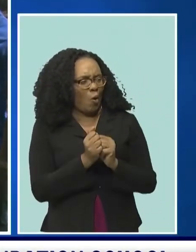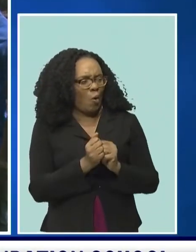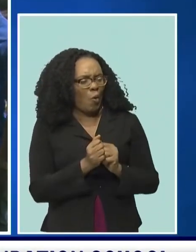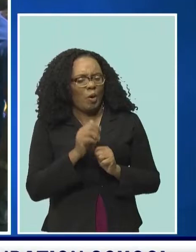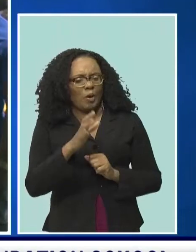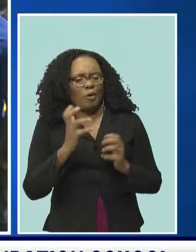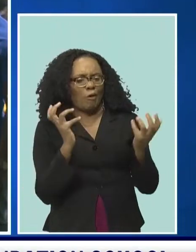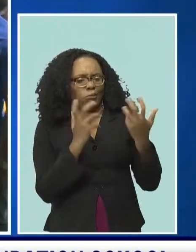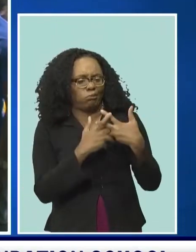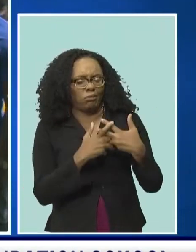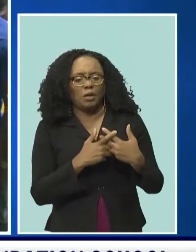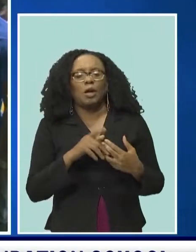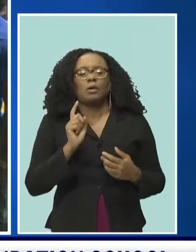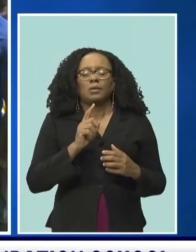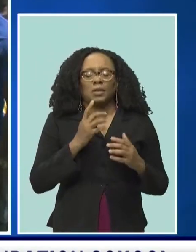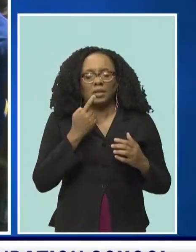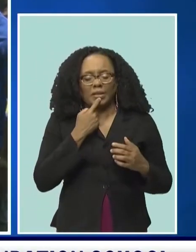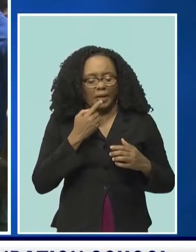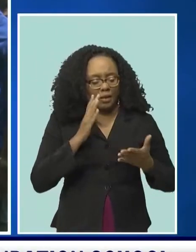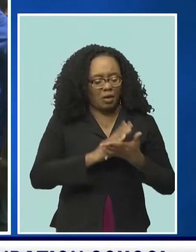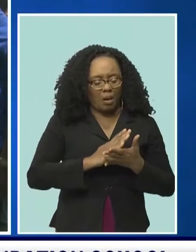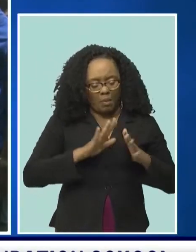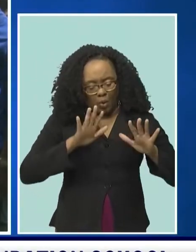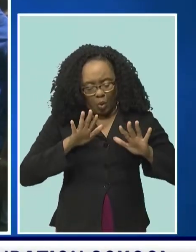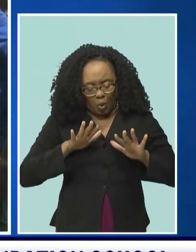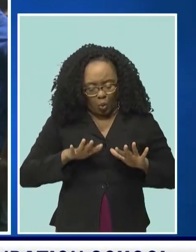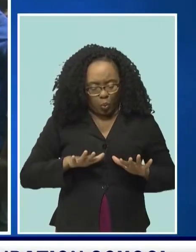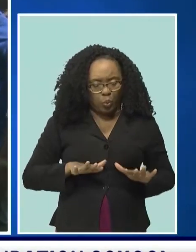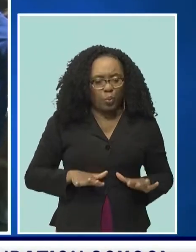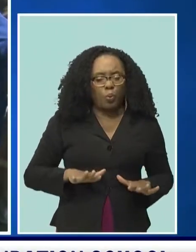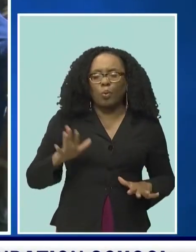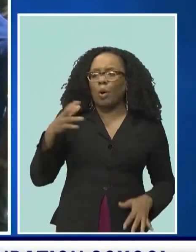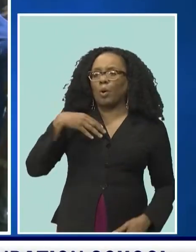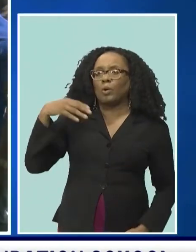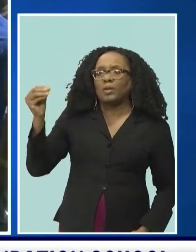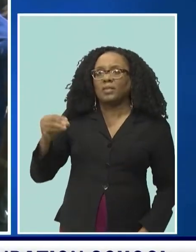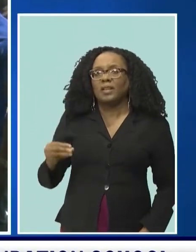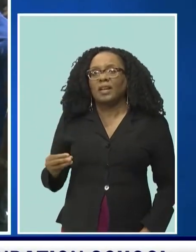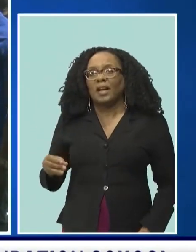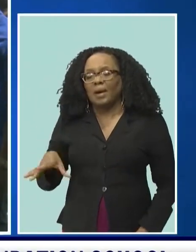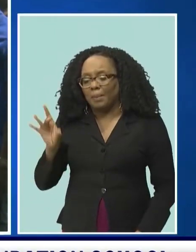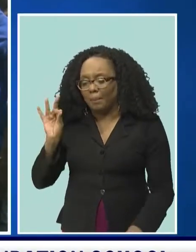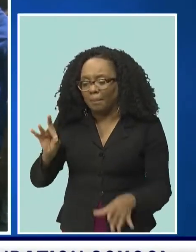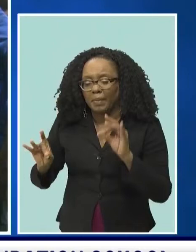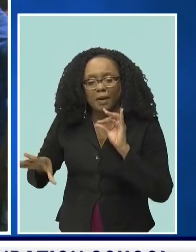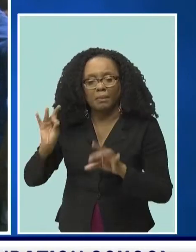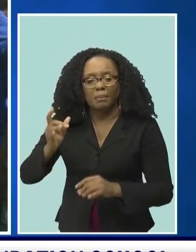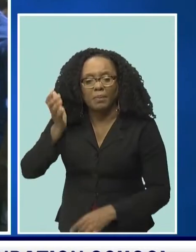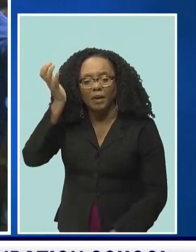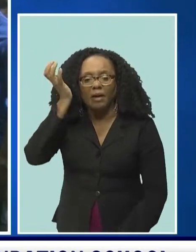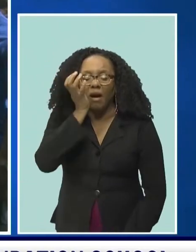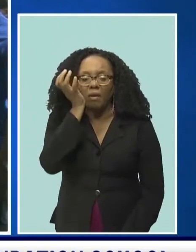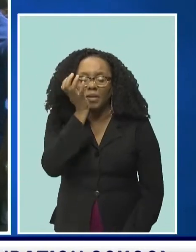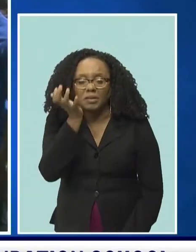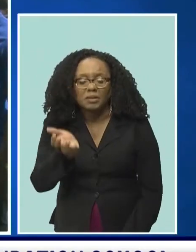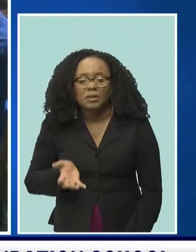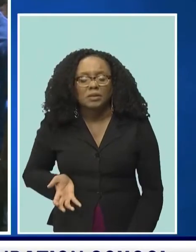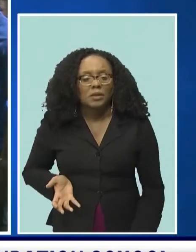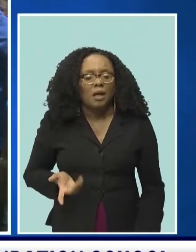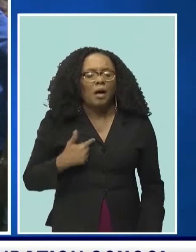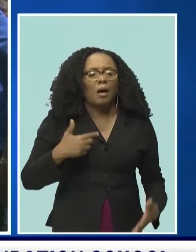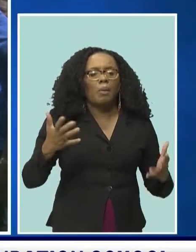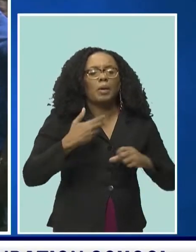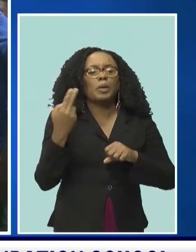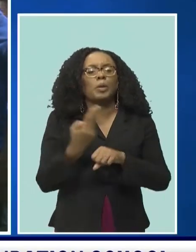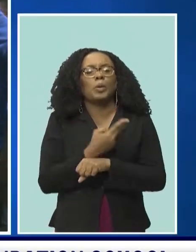outside. Take that excessive energy and anger and take up all the garbage around you. That's how I want you to use that energy. I want